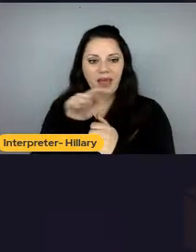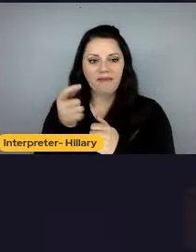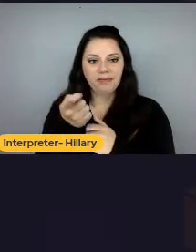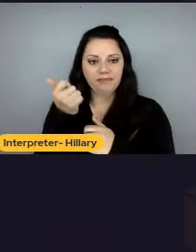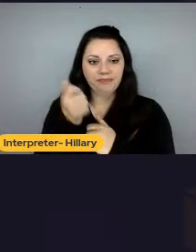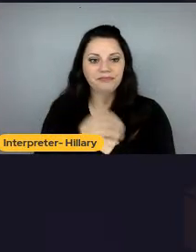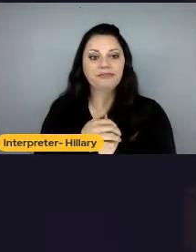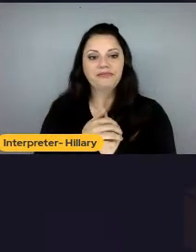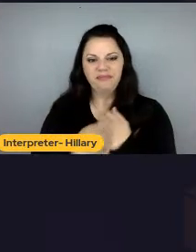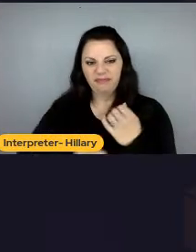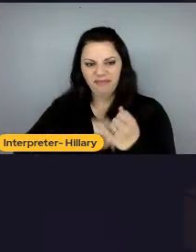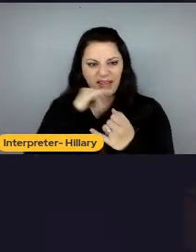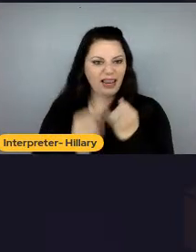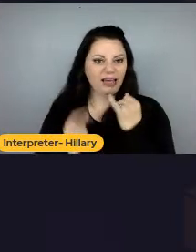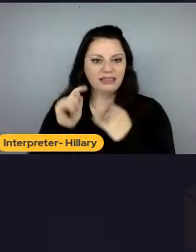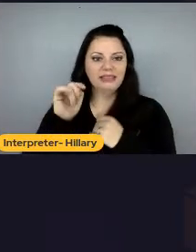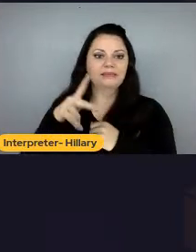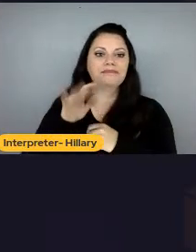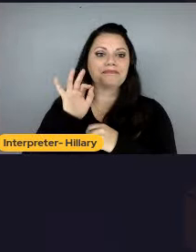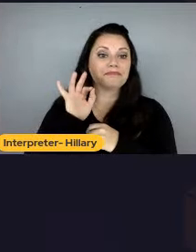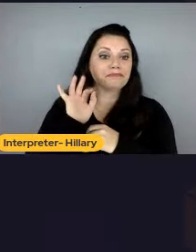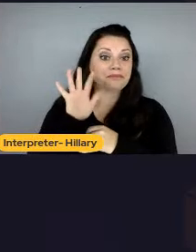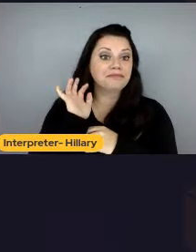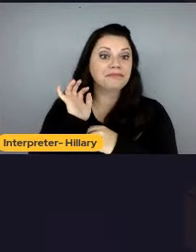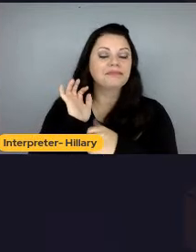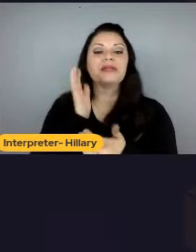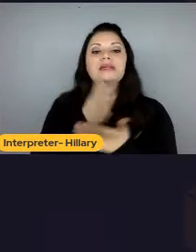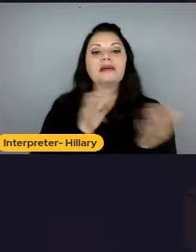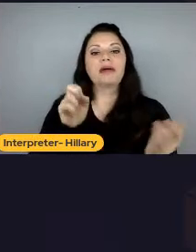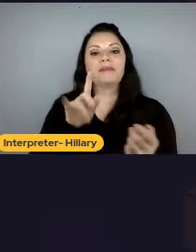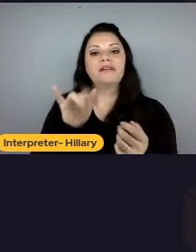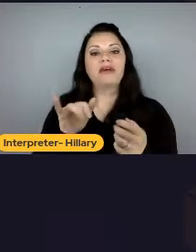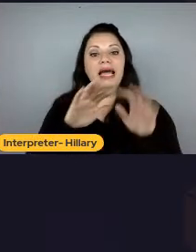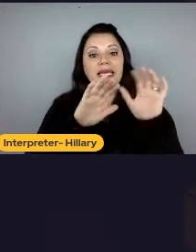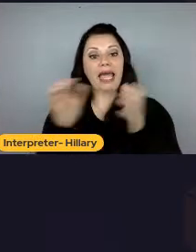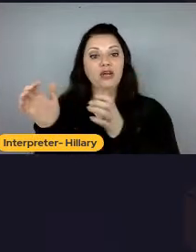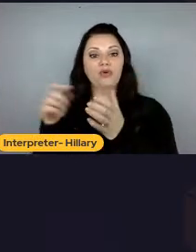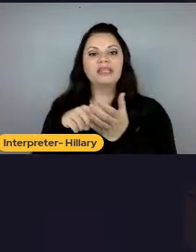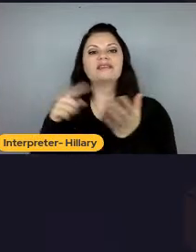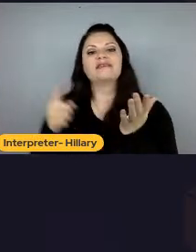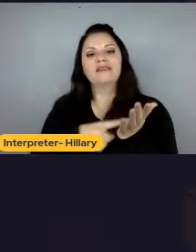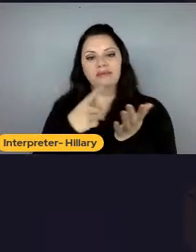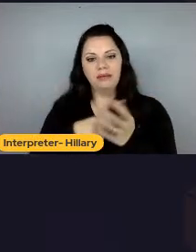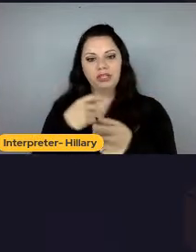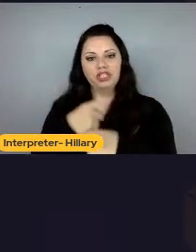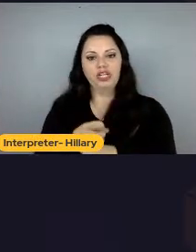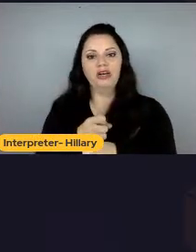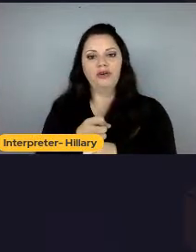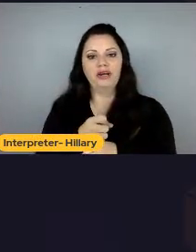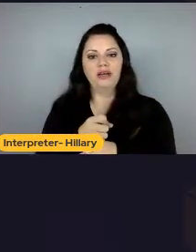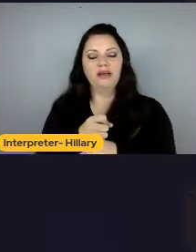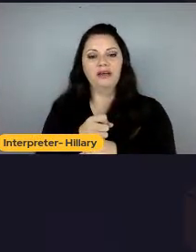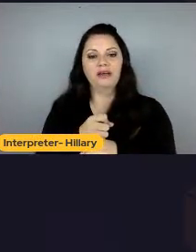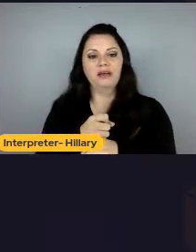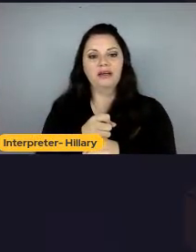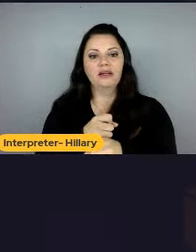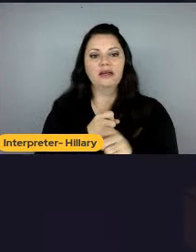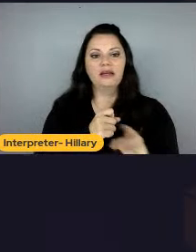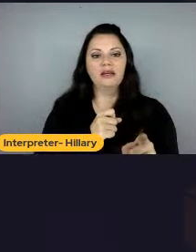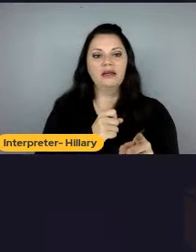And one last tip, you might have realized that some Amplify categories are sometimes generating YAML templates instead of JSON